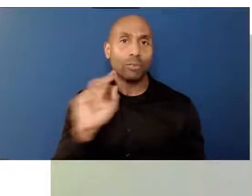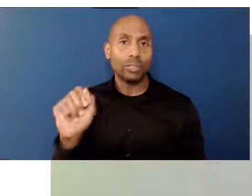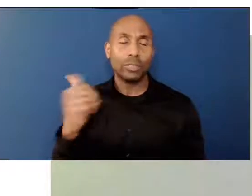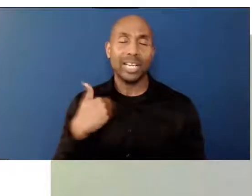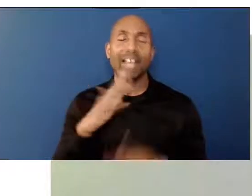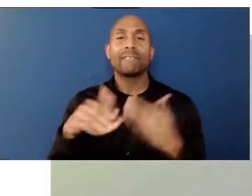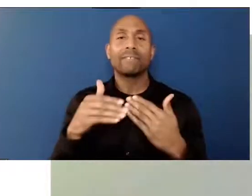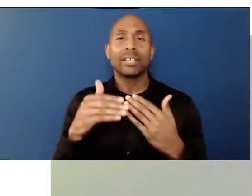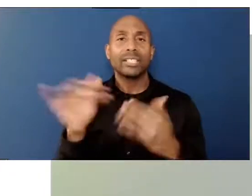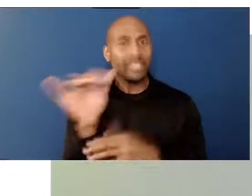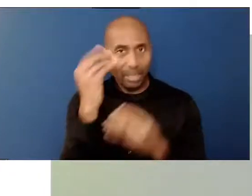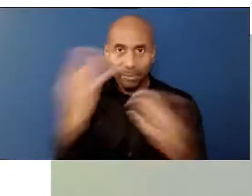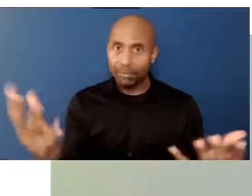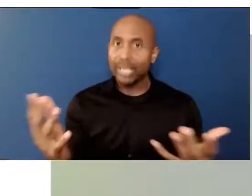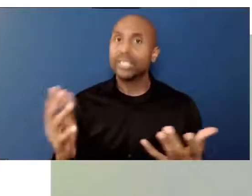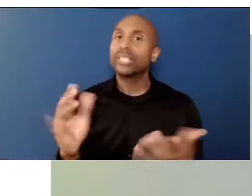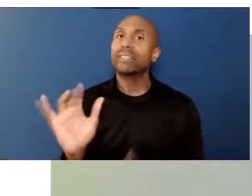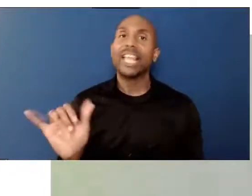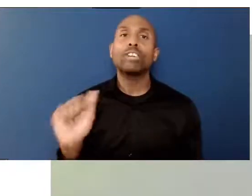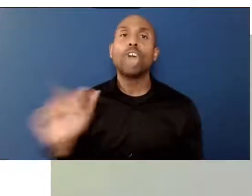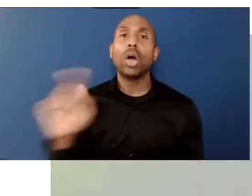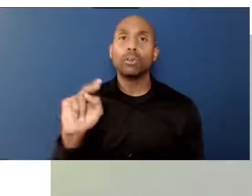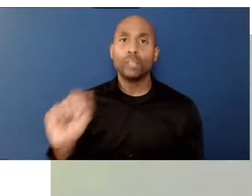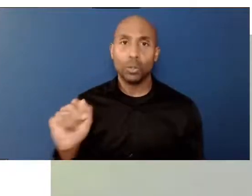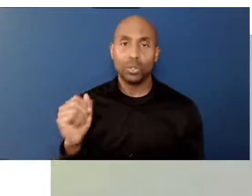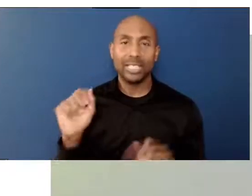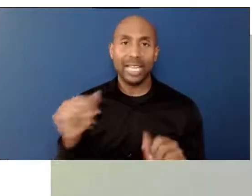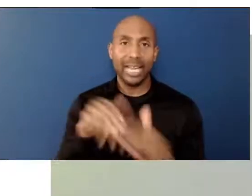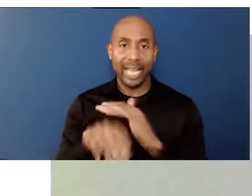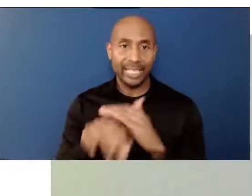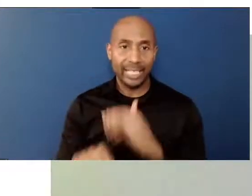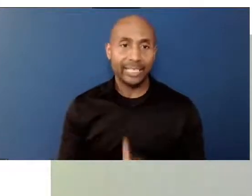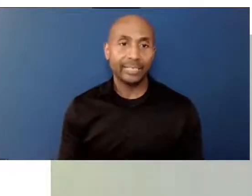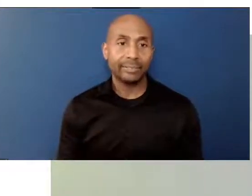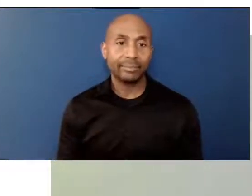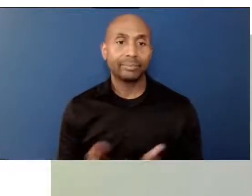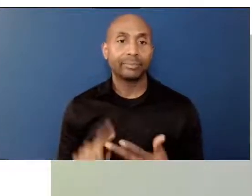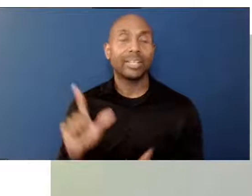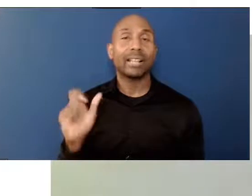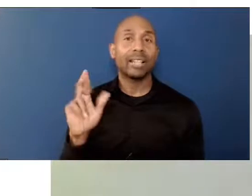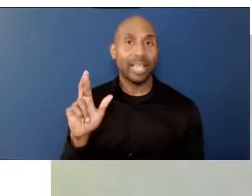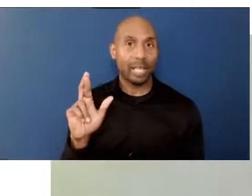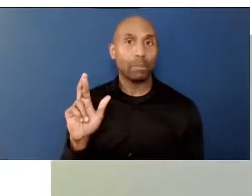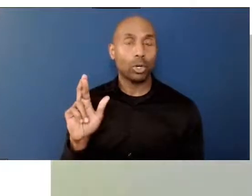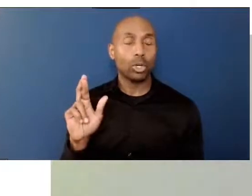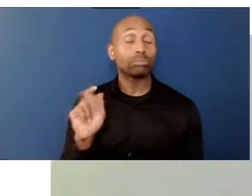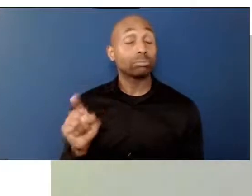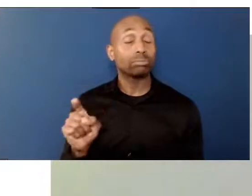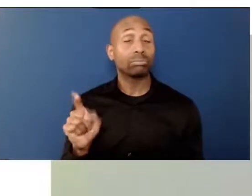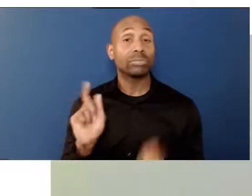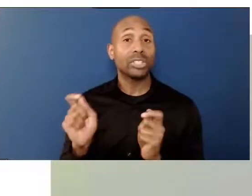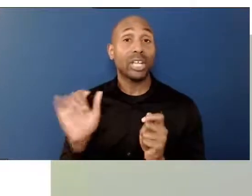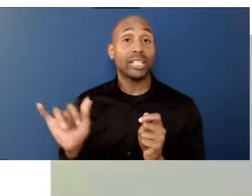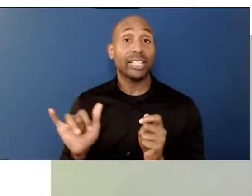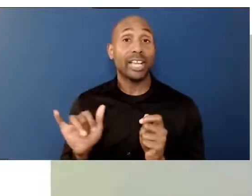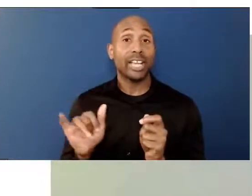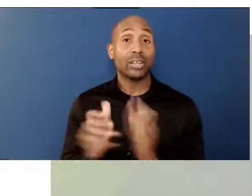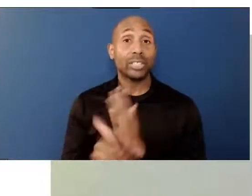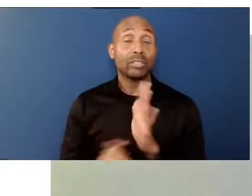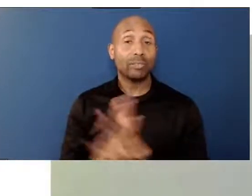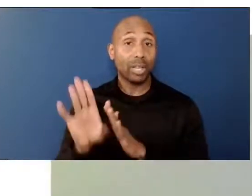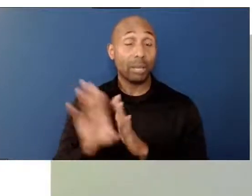Labour and Advanced Education has made changes to their skills development program to improve access for persons with